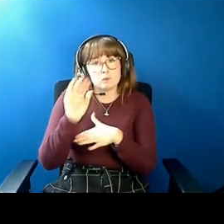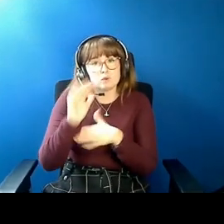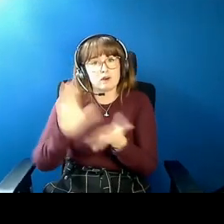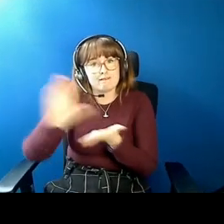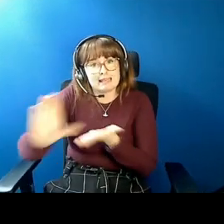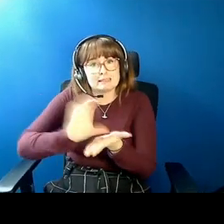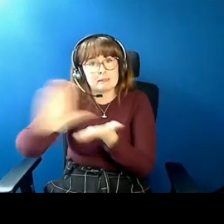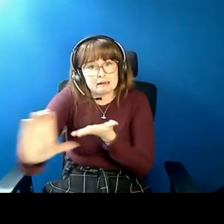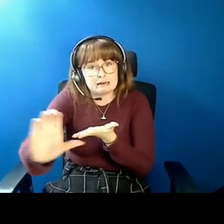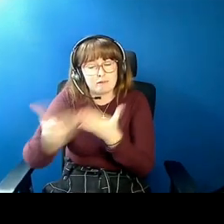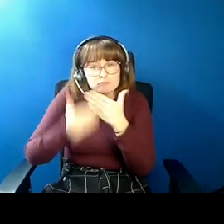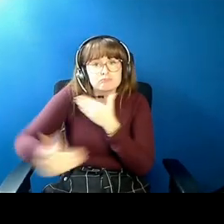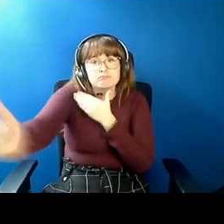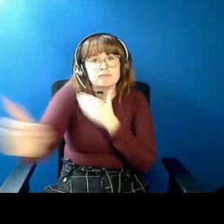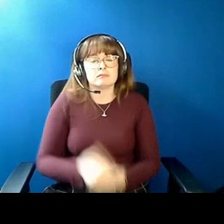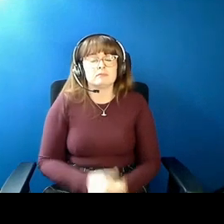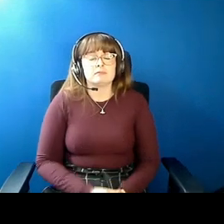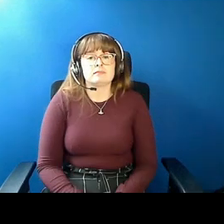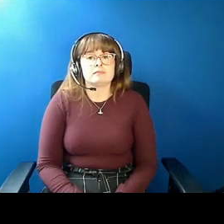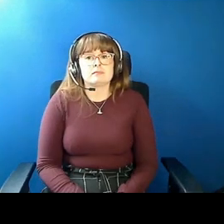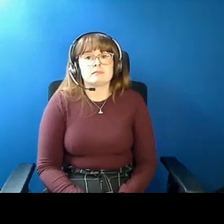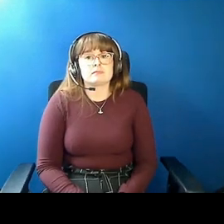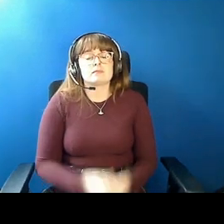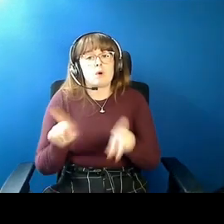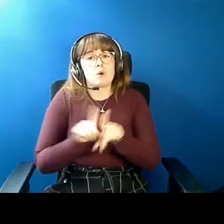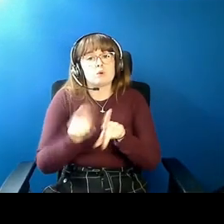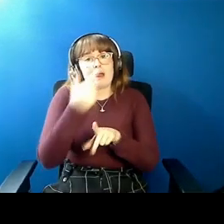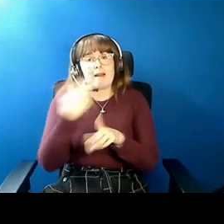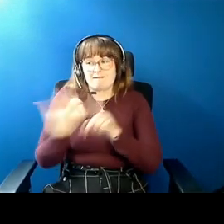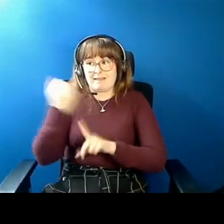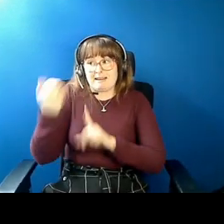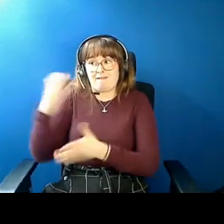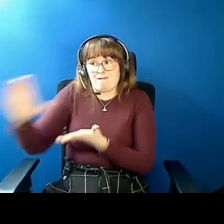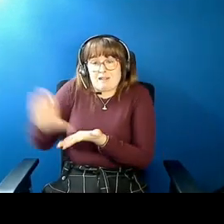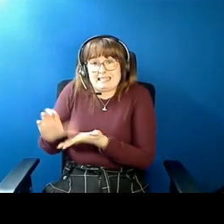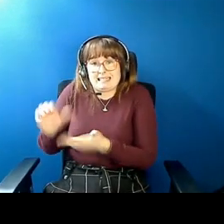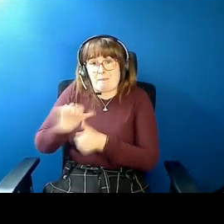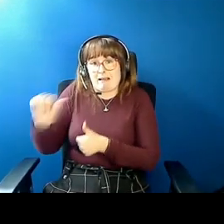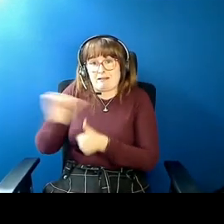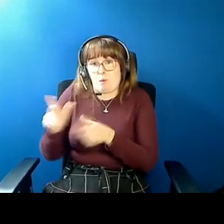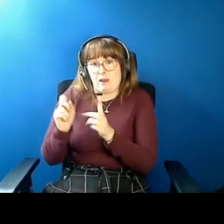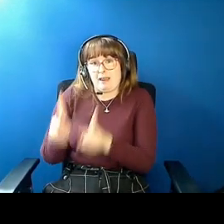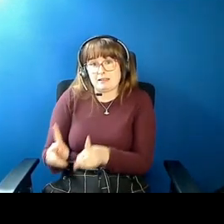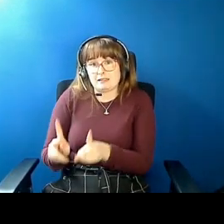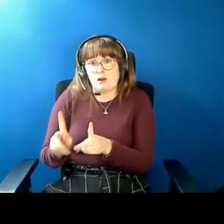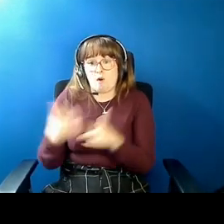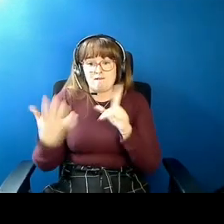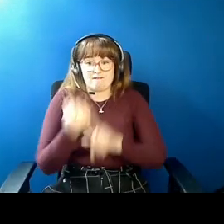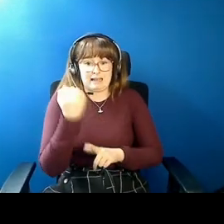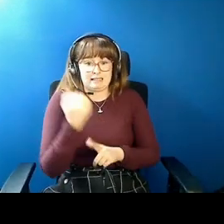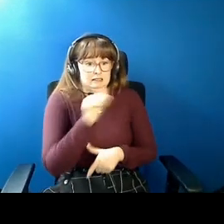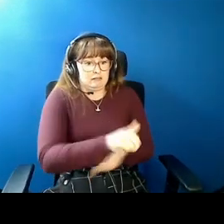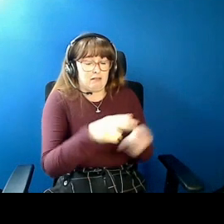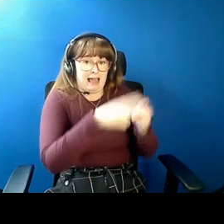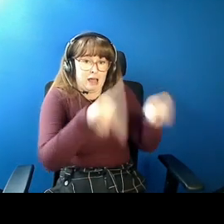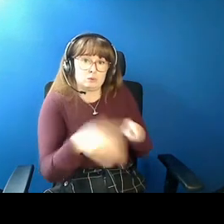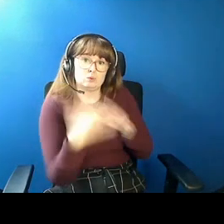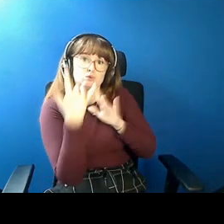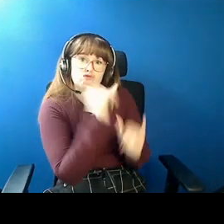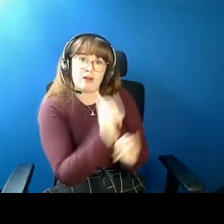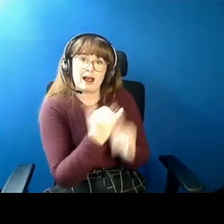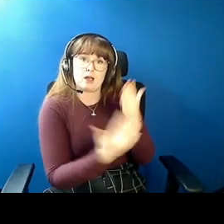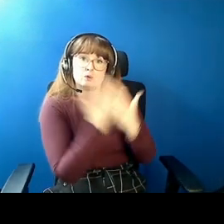and training. You'd also be able to allocate funding more efficiently and identify areas that may be suitable for trialing new or